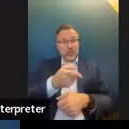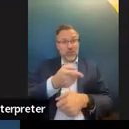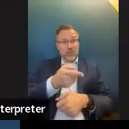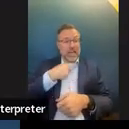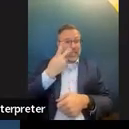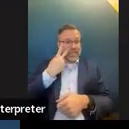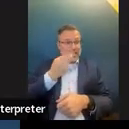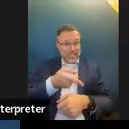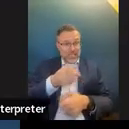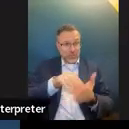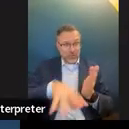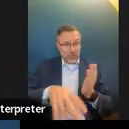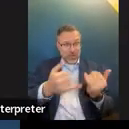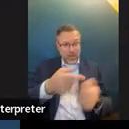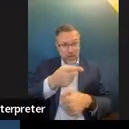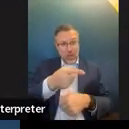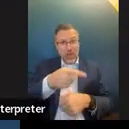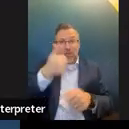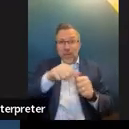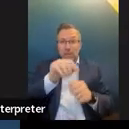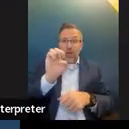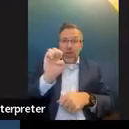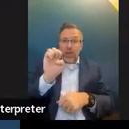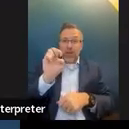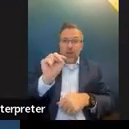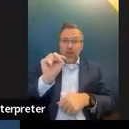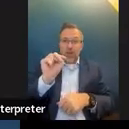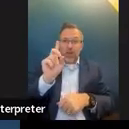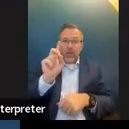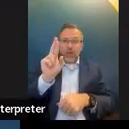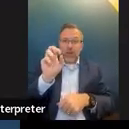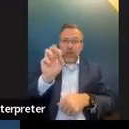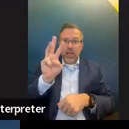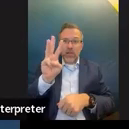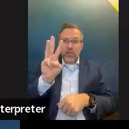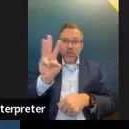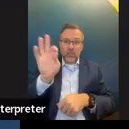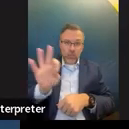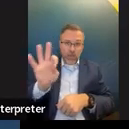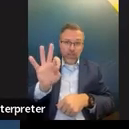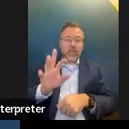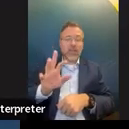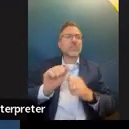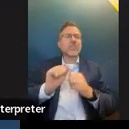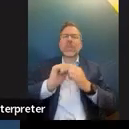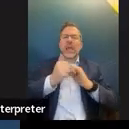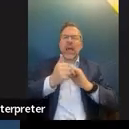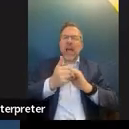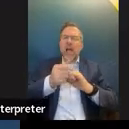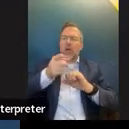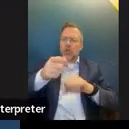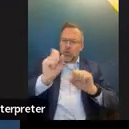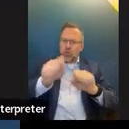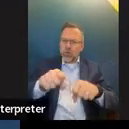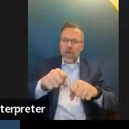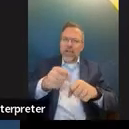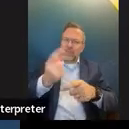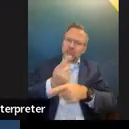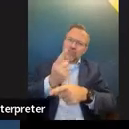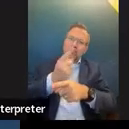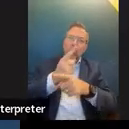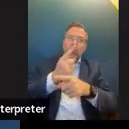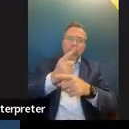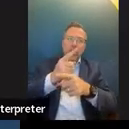Think about Andrew F., right? How are you going to reasonably calculate your goals if you